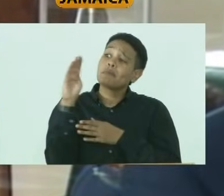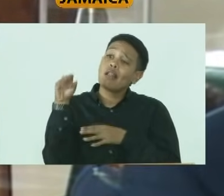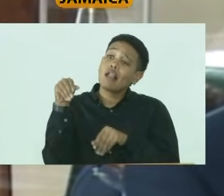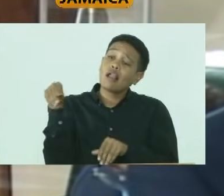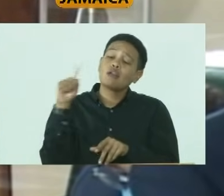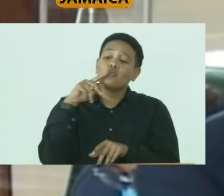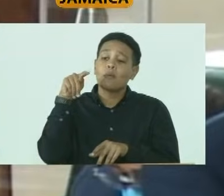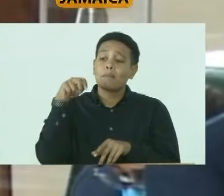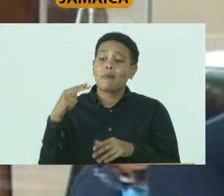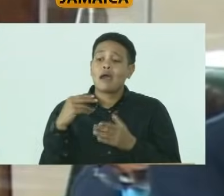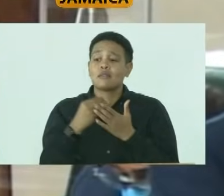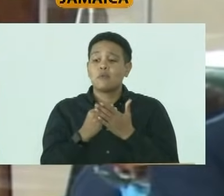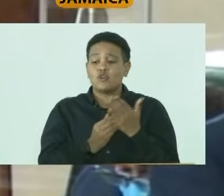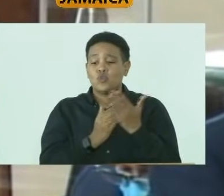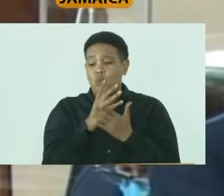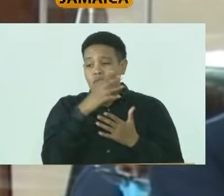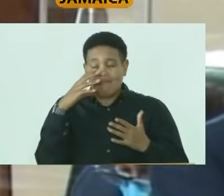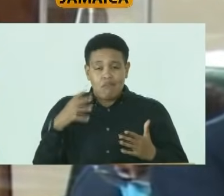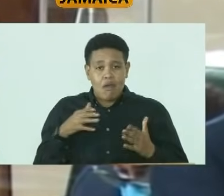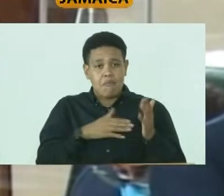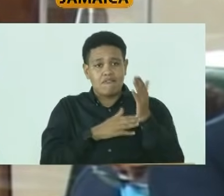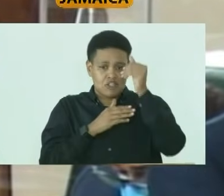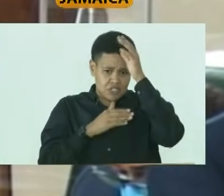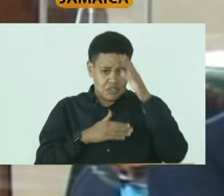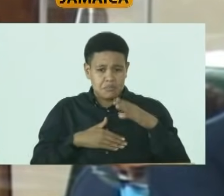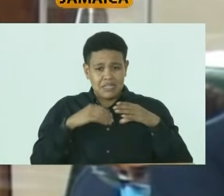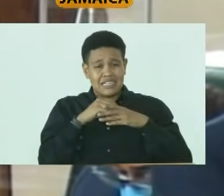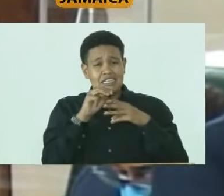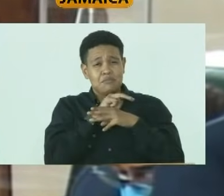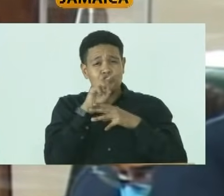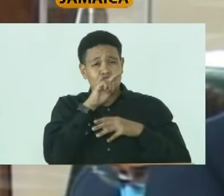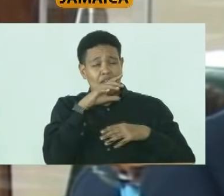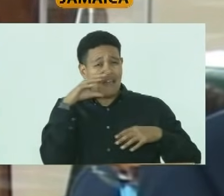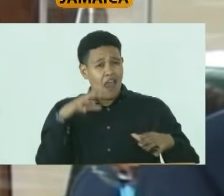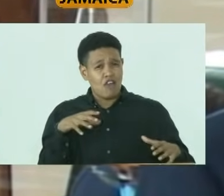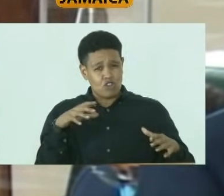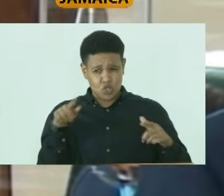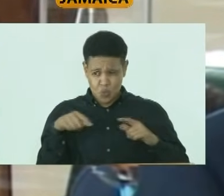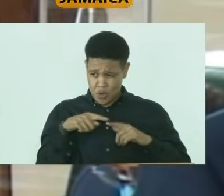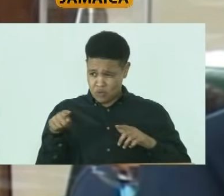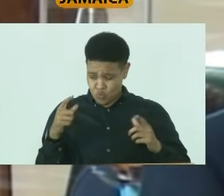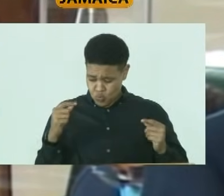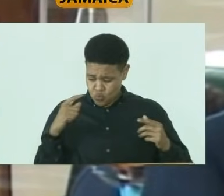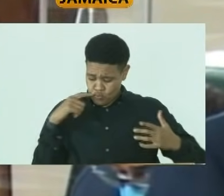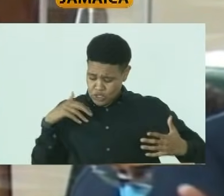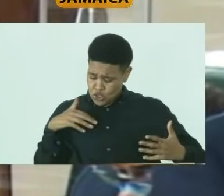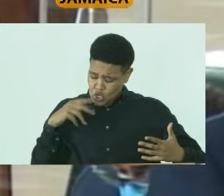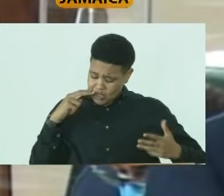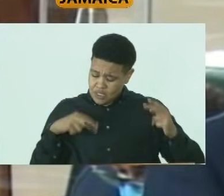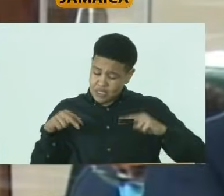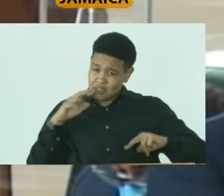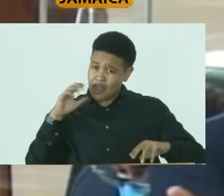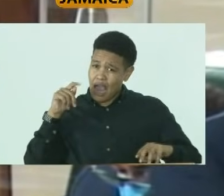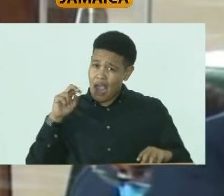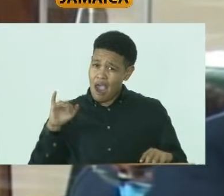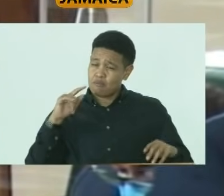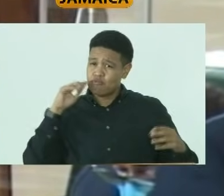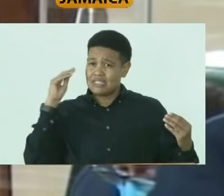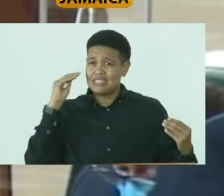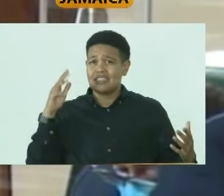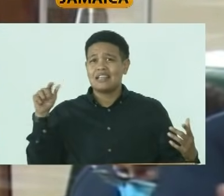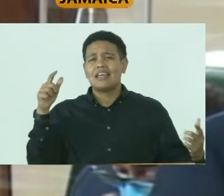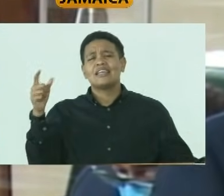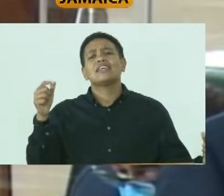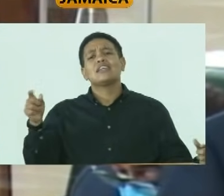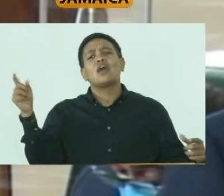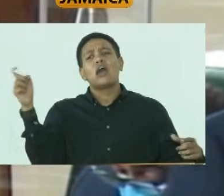for farmers and fishermen through the Ministry of Agriculture. Now, when you conduct a study, as Capri said that they did, and you're going to